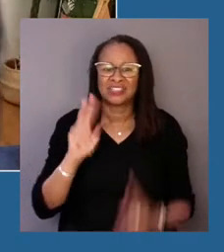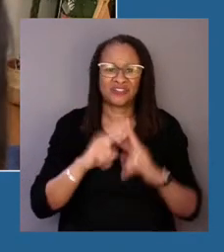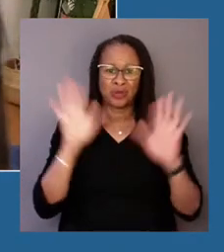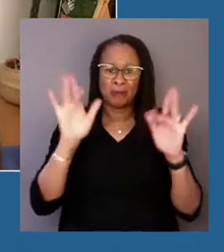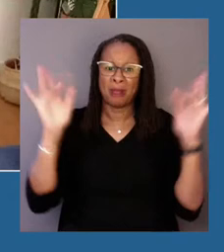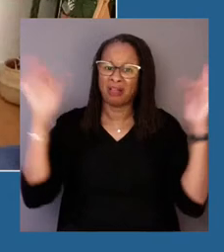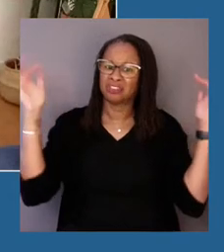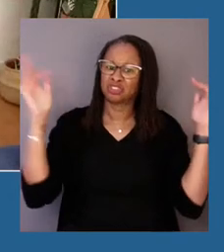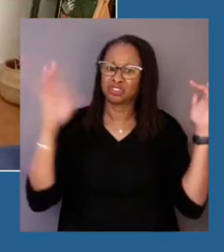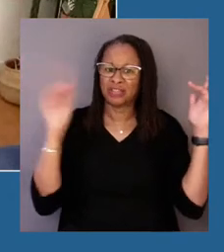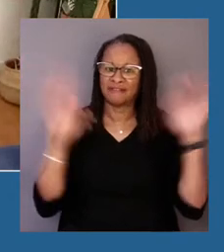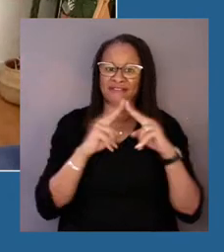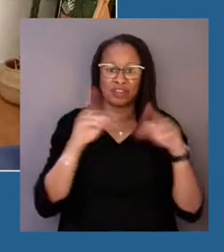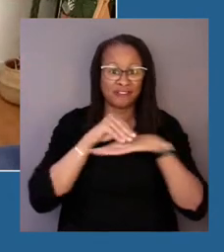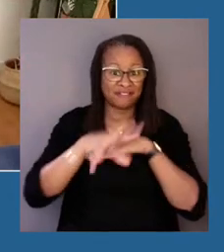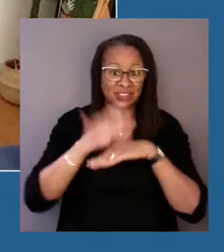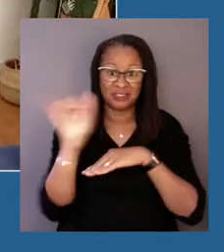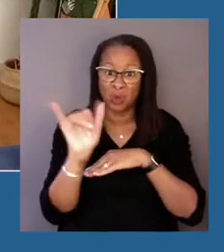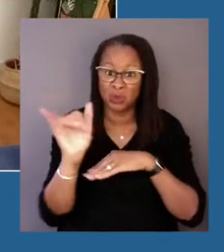you off.